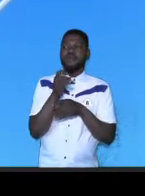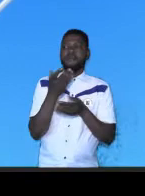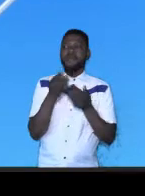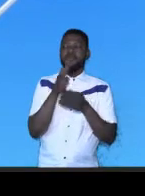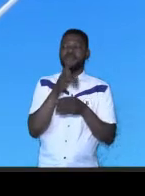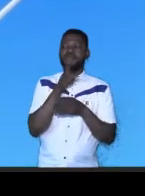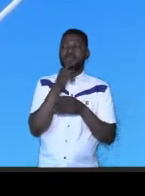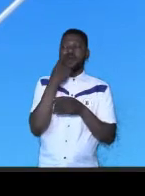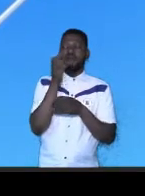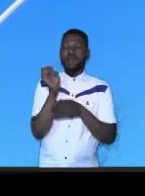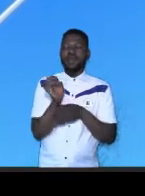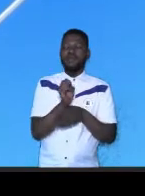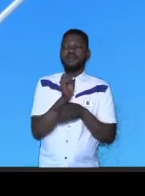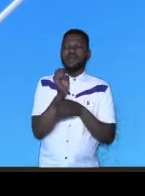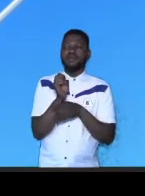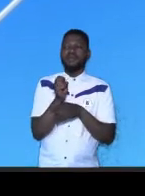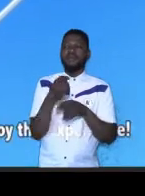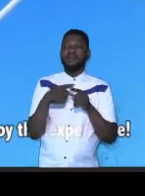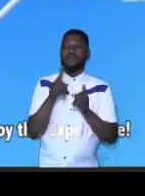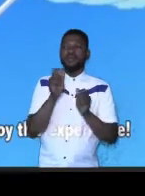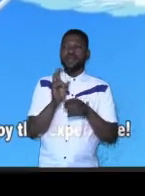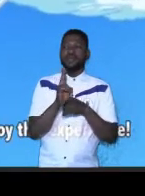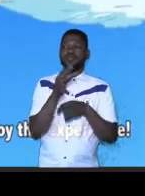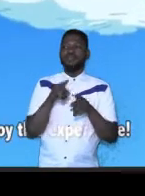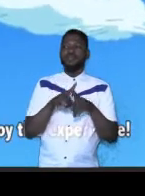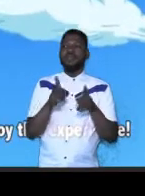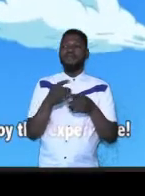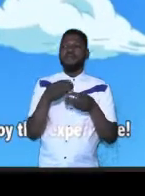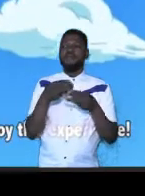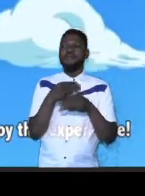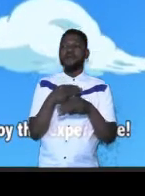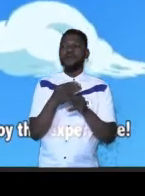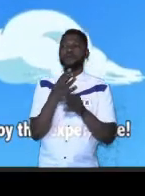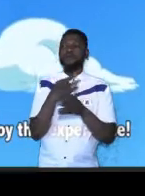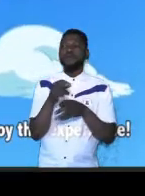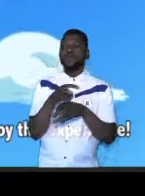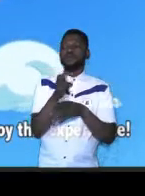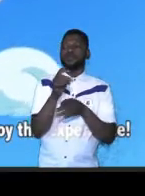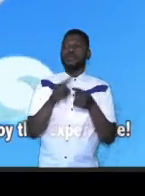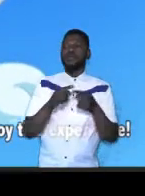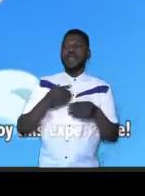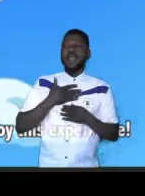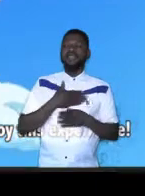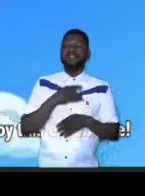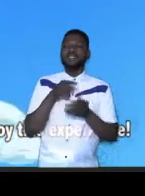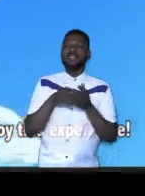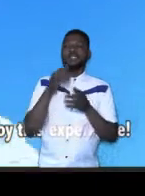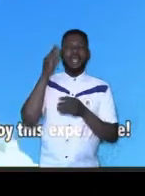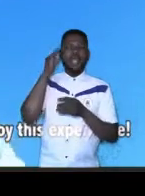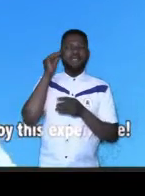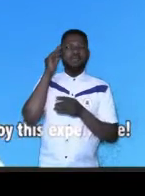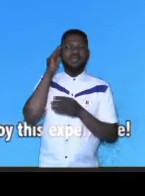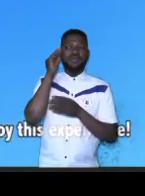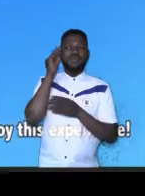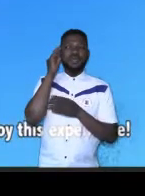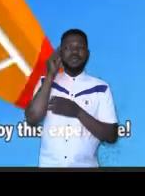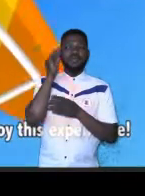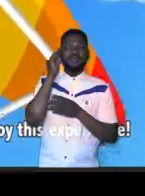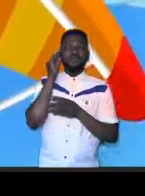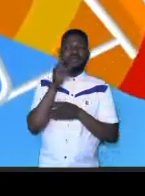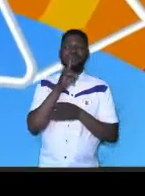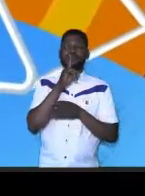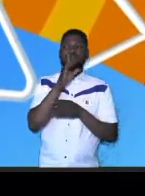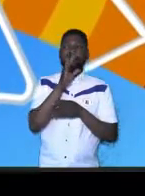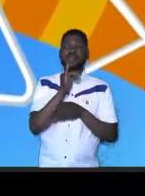Tofu, maybe not forever, but you can use different modes of transportation to enjoy this